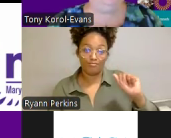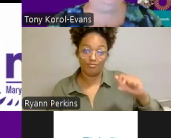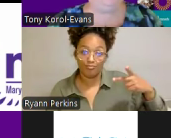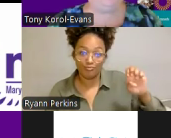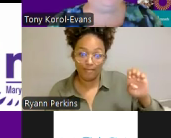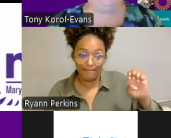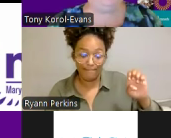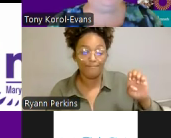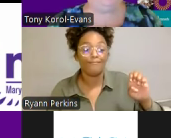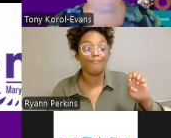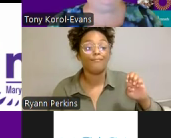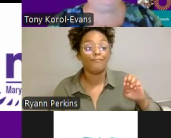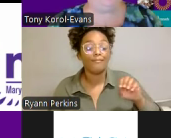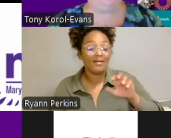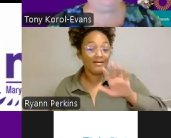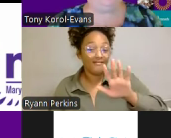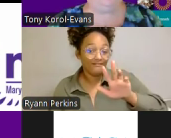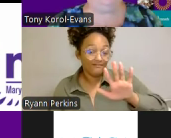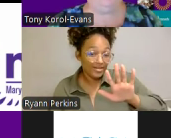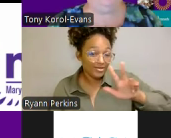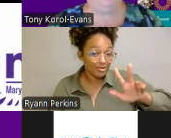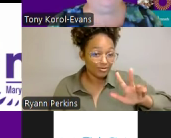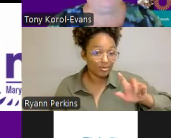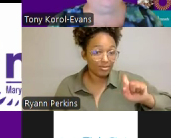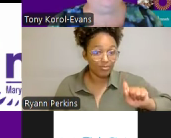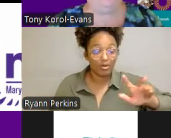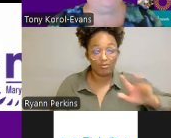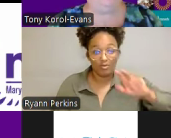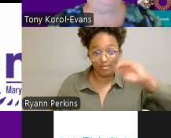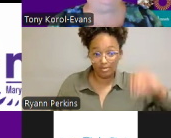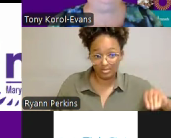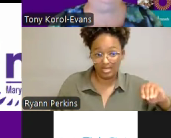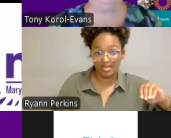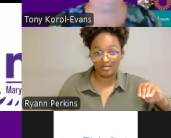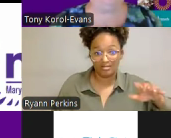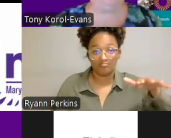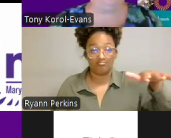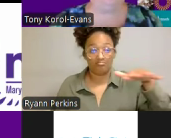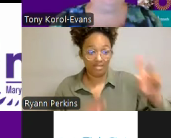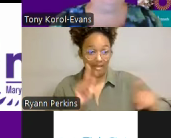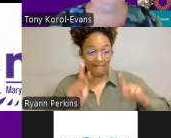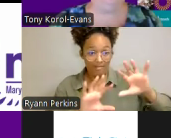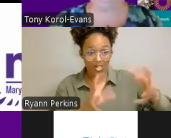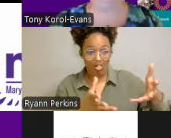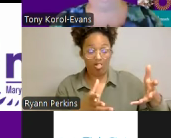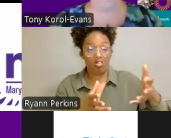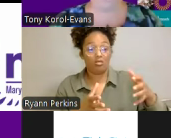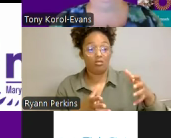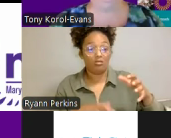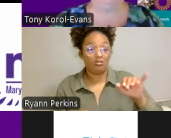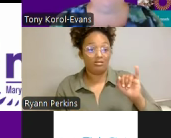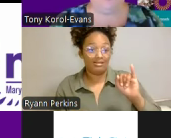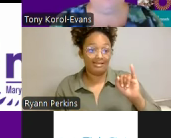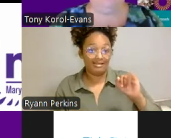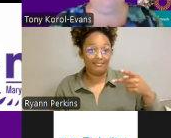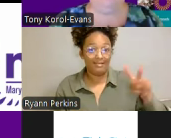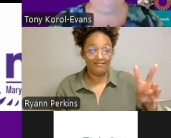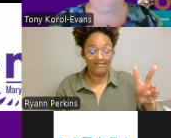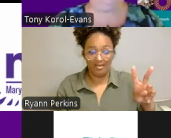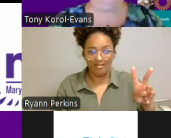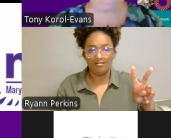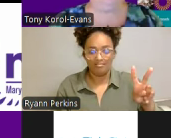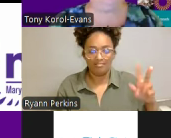only 53.3% are people that the intimate partner did not know in some way.